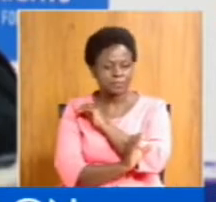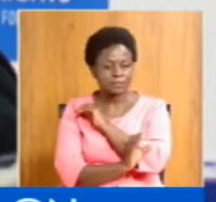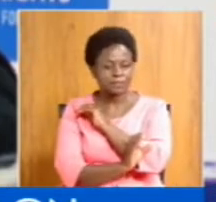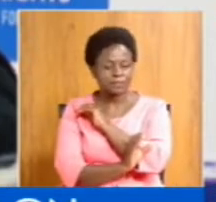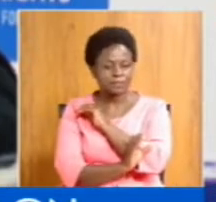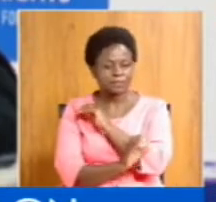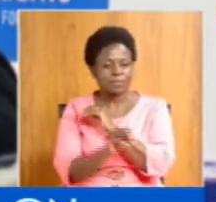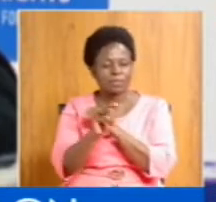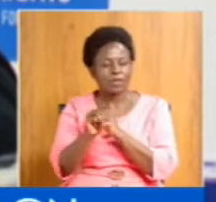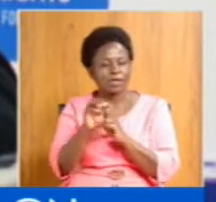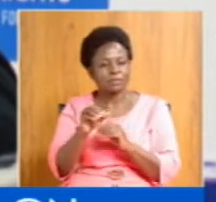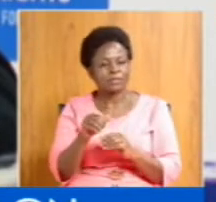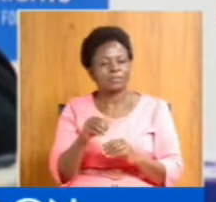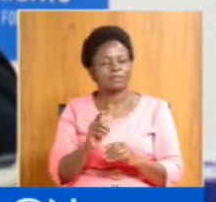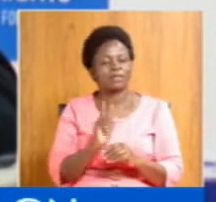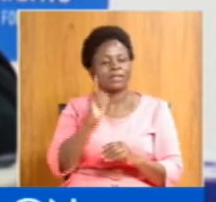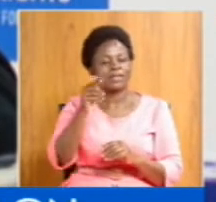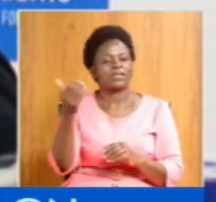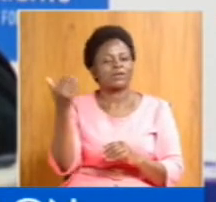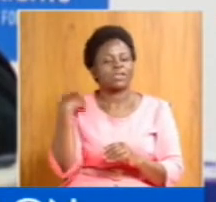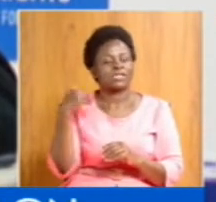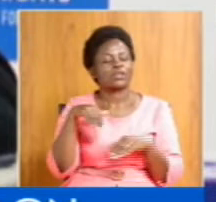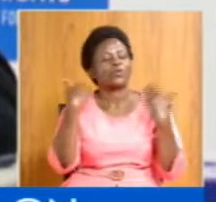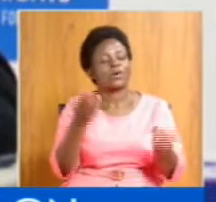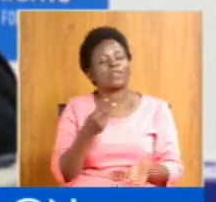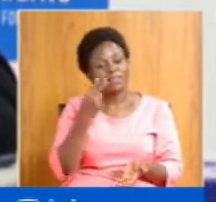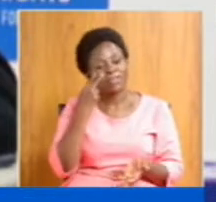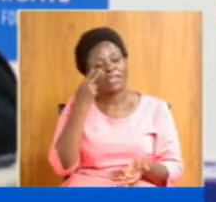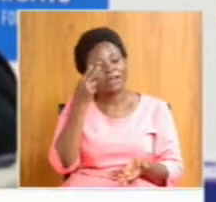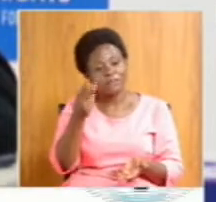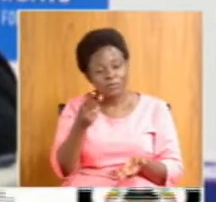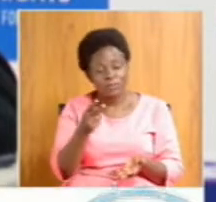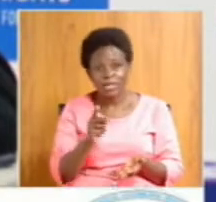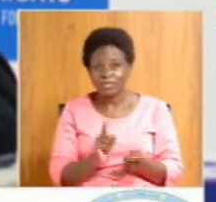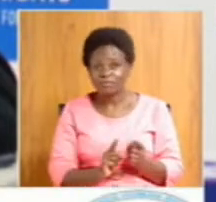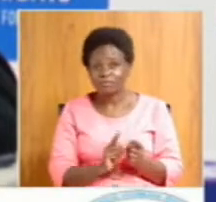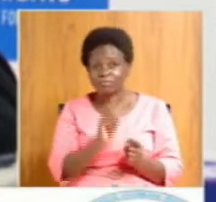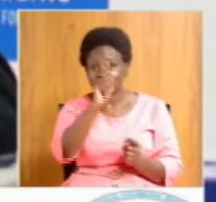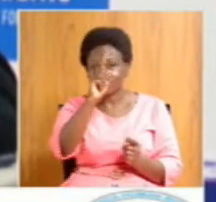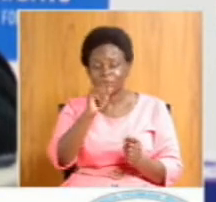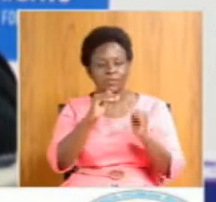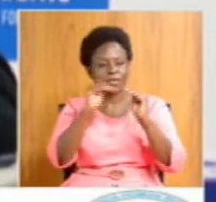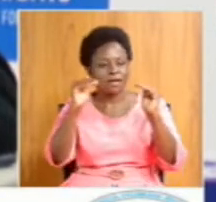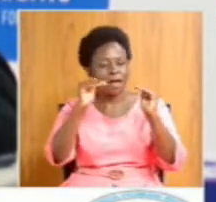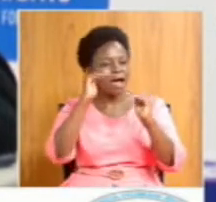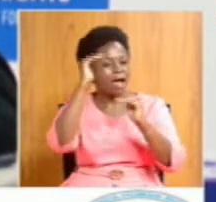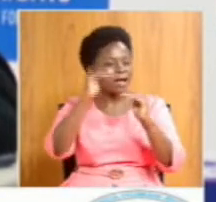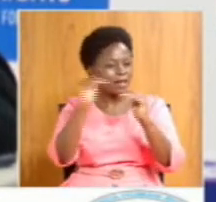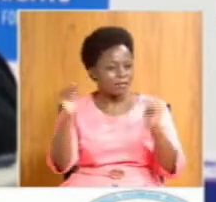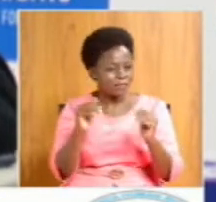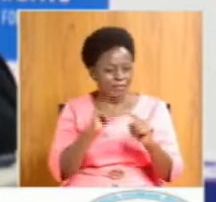The moderator might want to ask later whether their views get to those highest levels. But